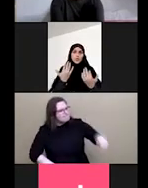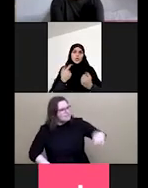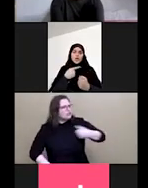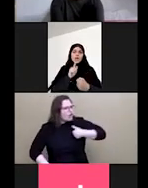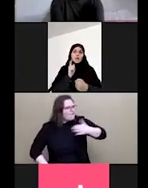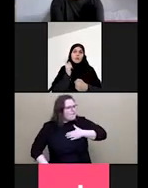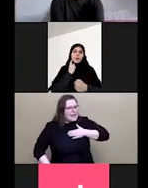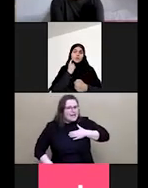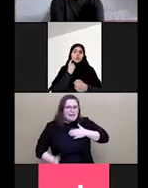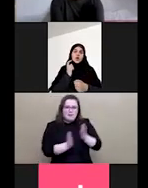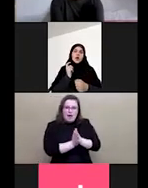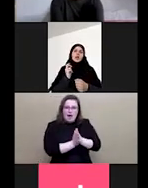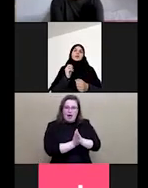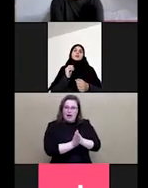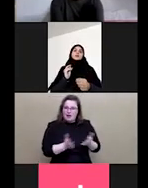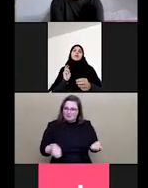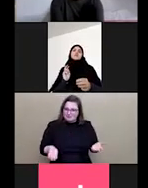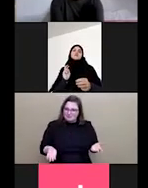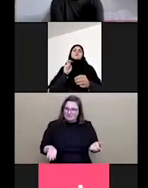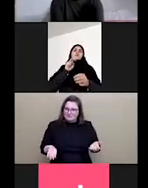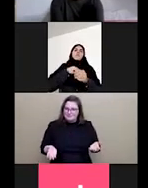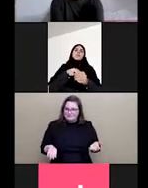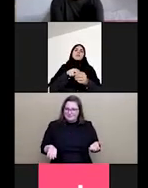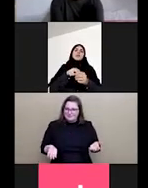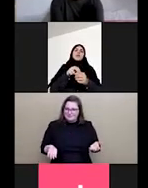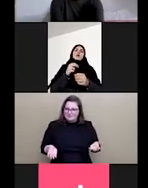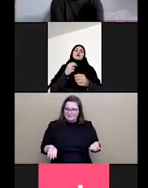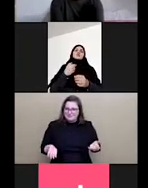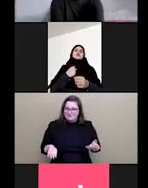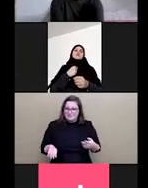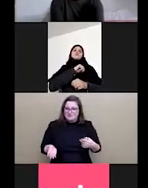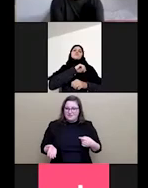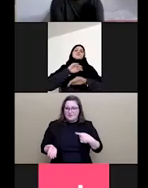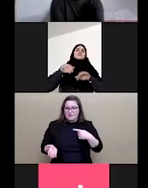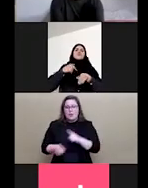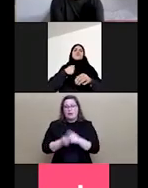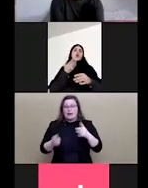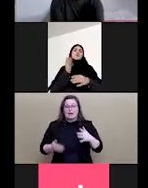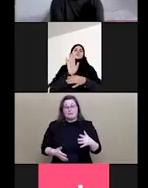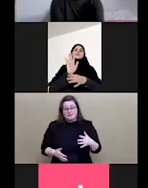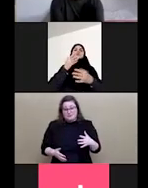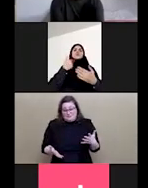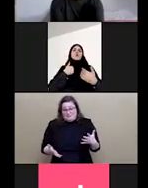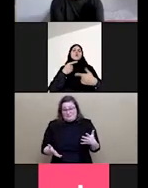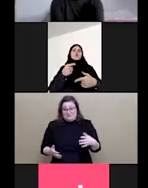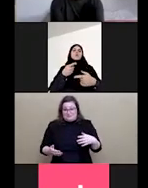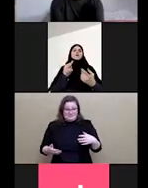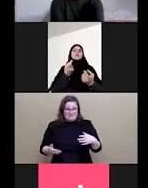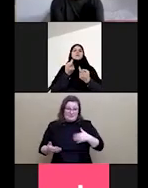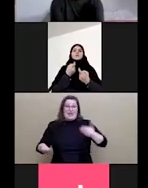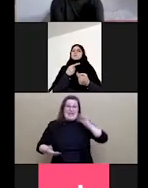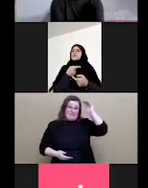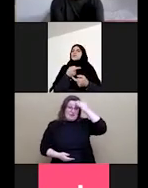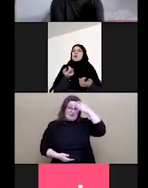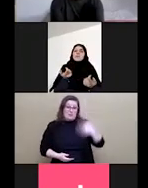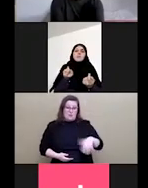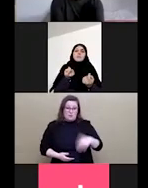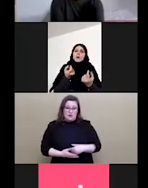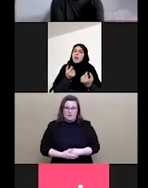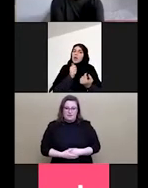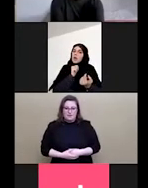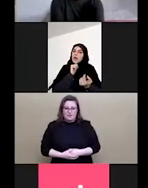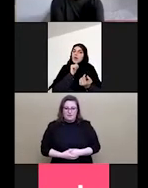And she was thrilled, you know, of her experience. And yeah, the project design I already